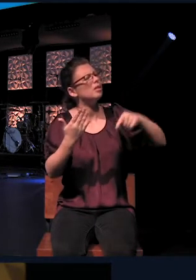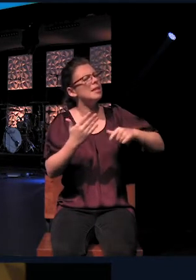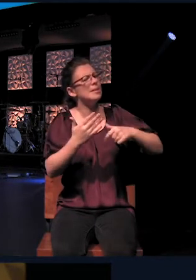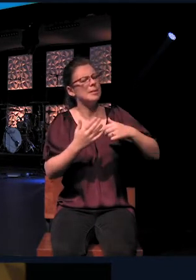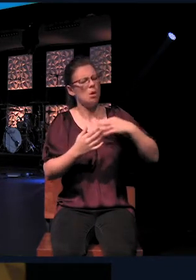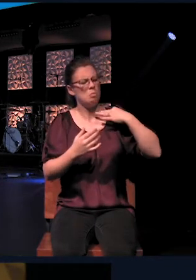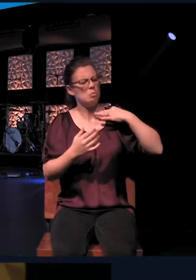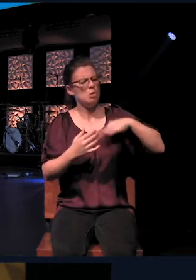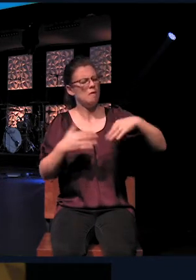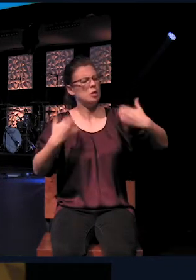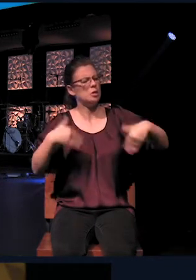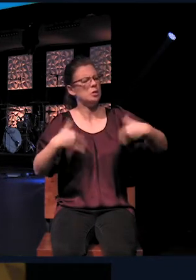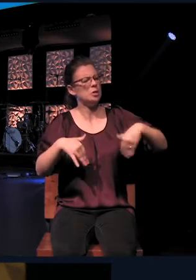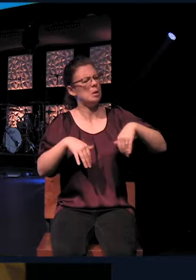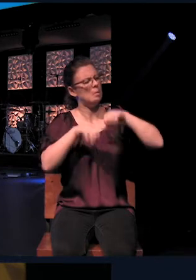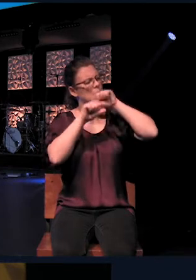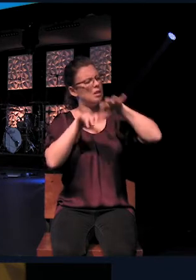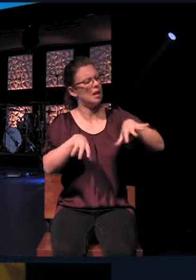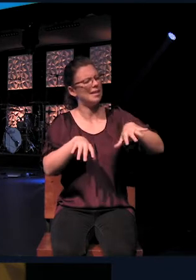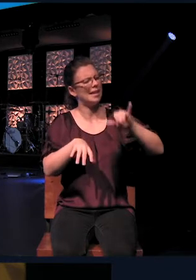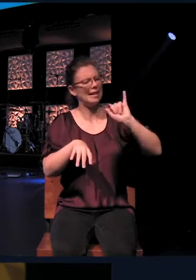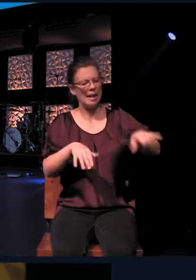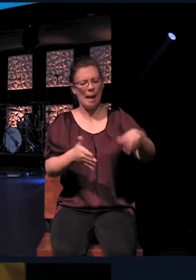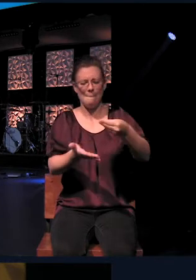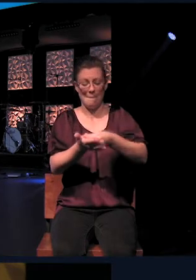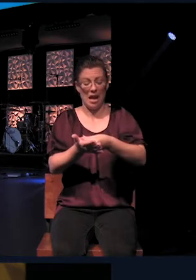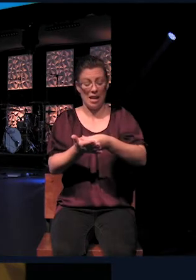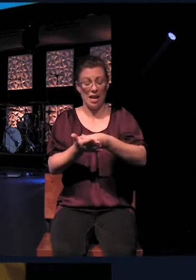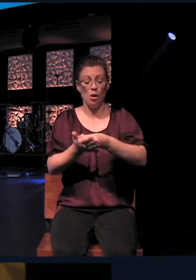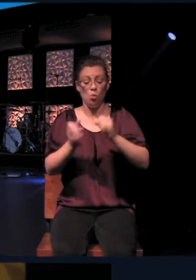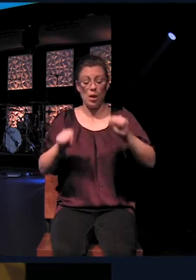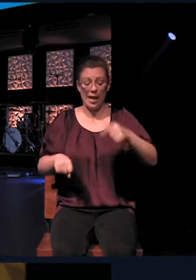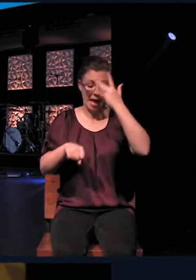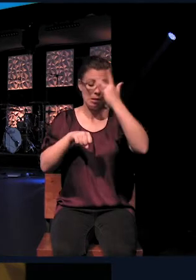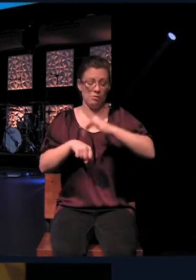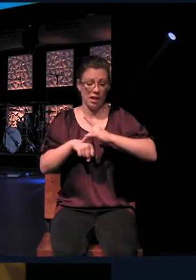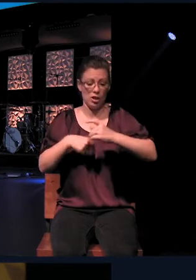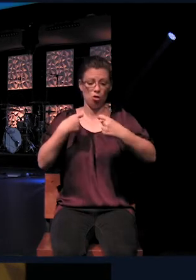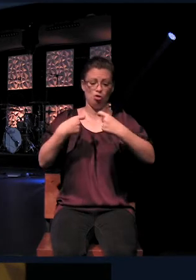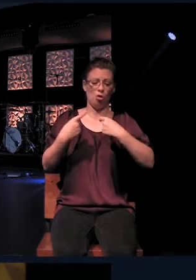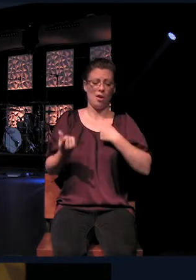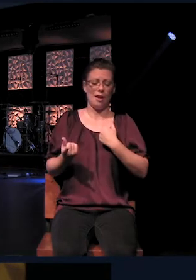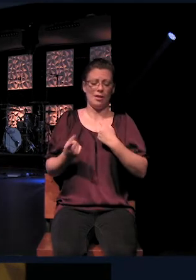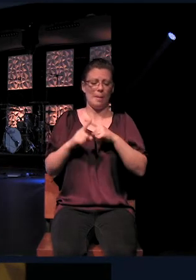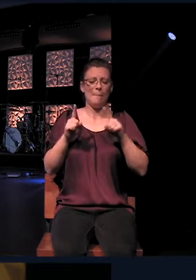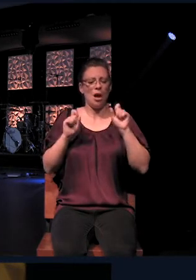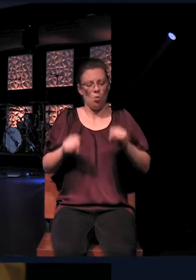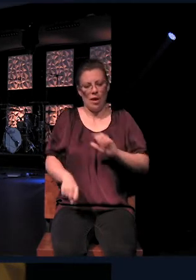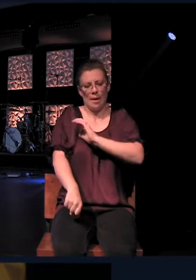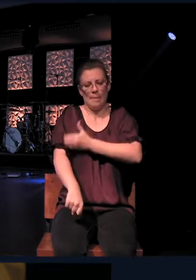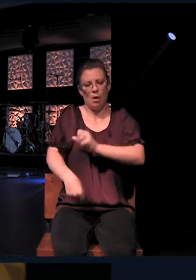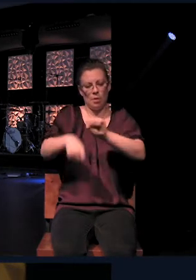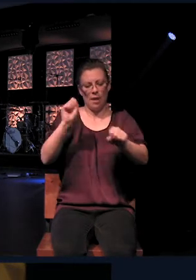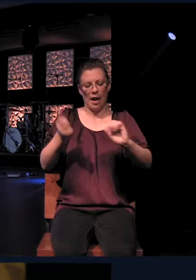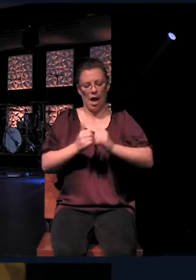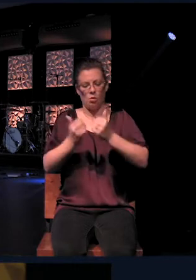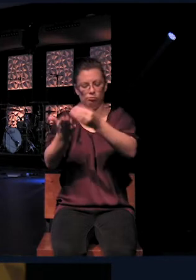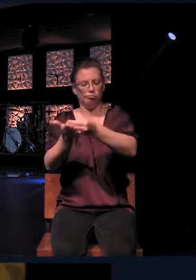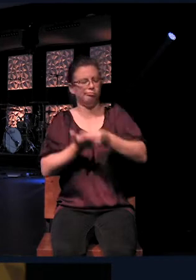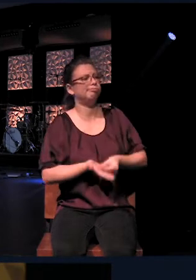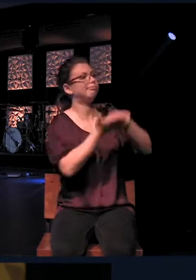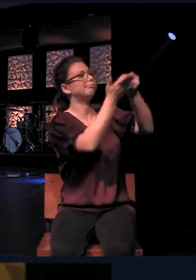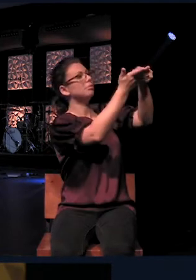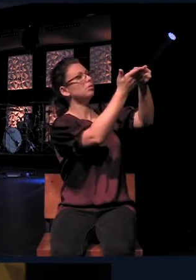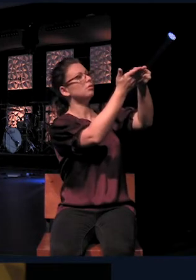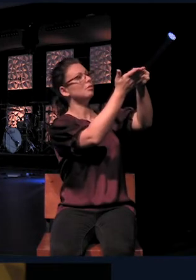giving, Lord, of breaking the power that money can have over our lives, Lord, by giving to you first. And Lord, this morning we declare that your